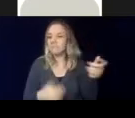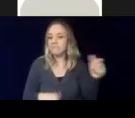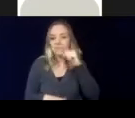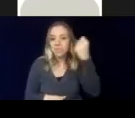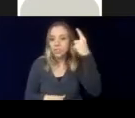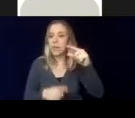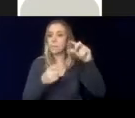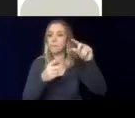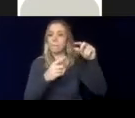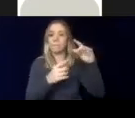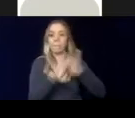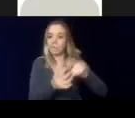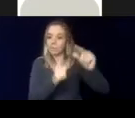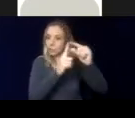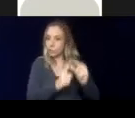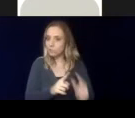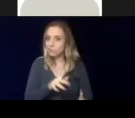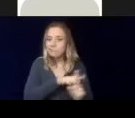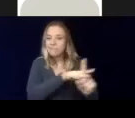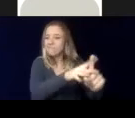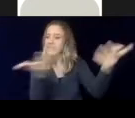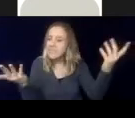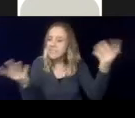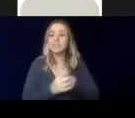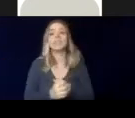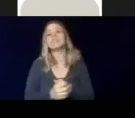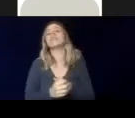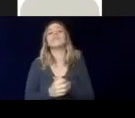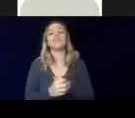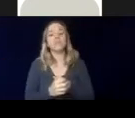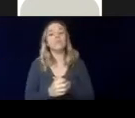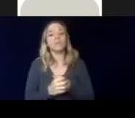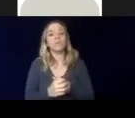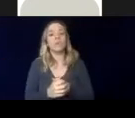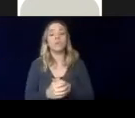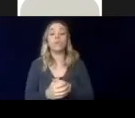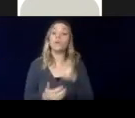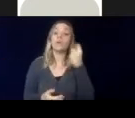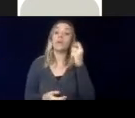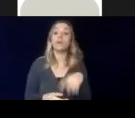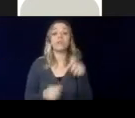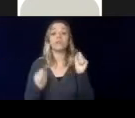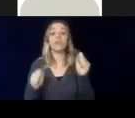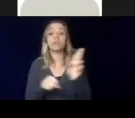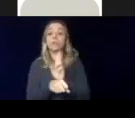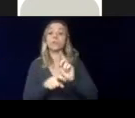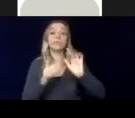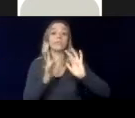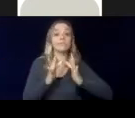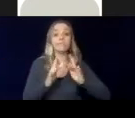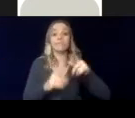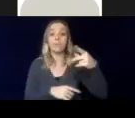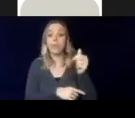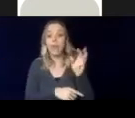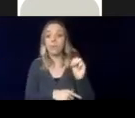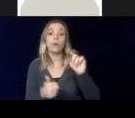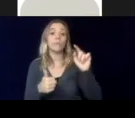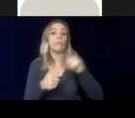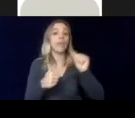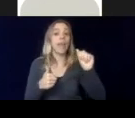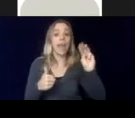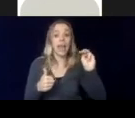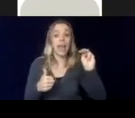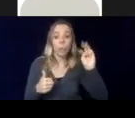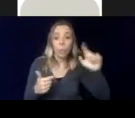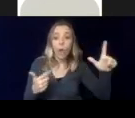that are used. So many large platforms such as Amwell, Virtual Health, we use Zoom.